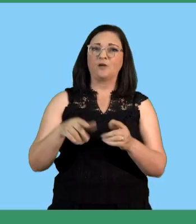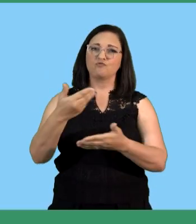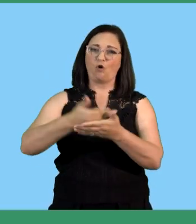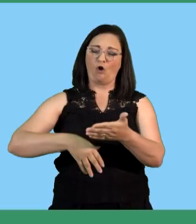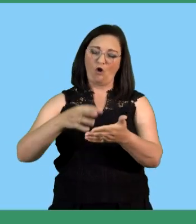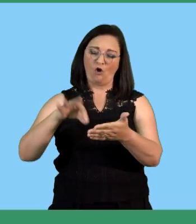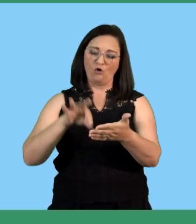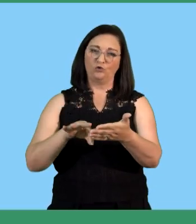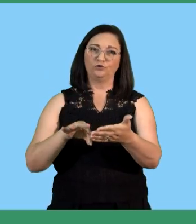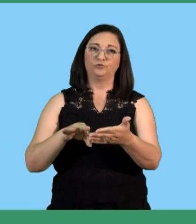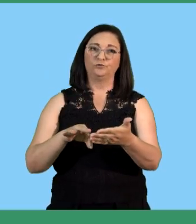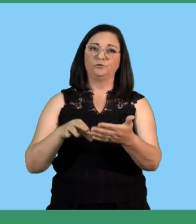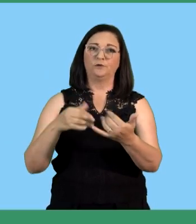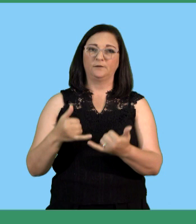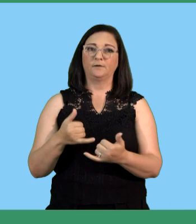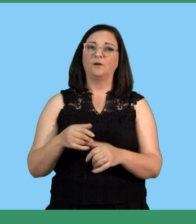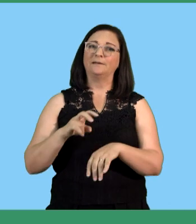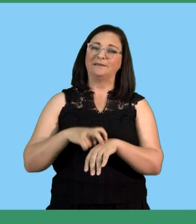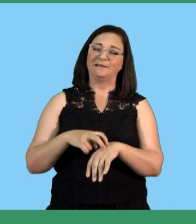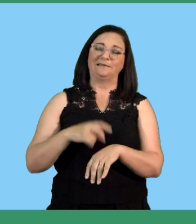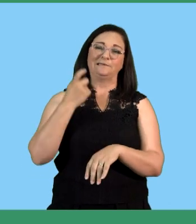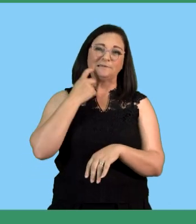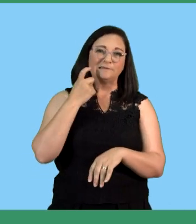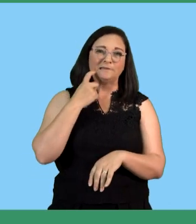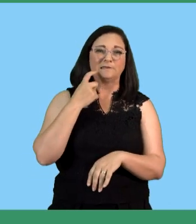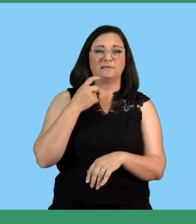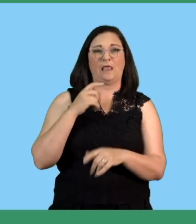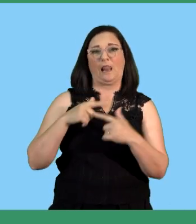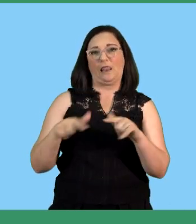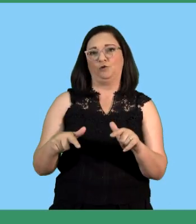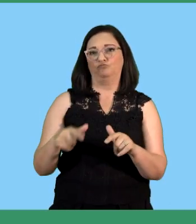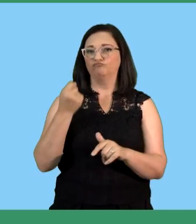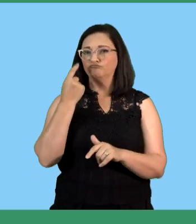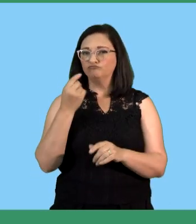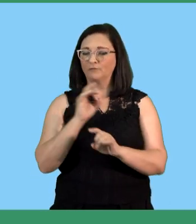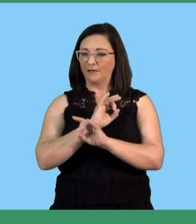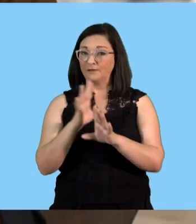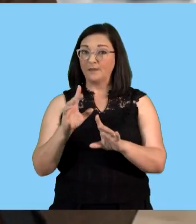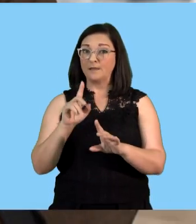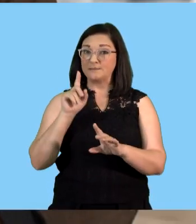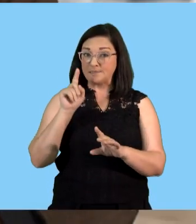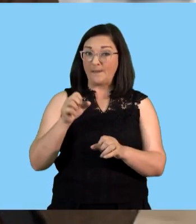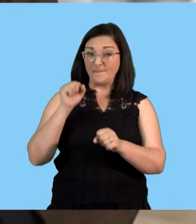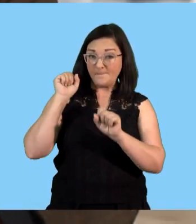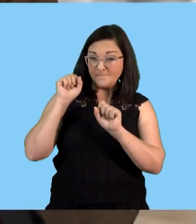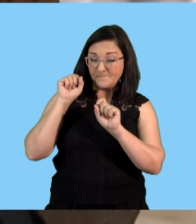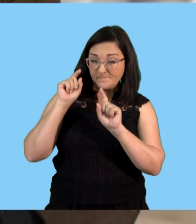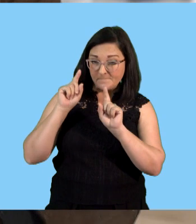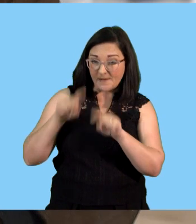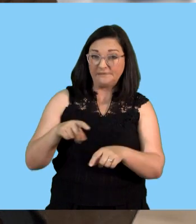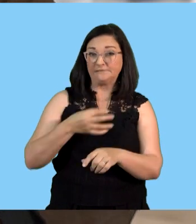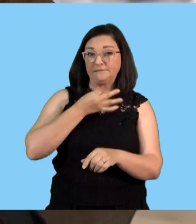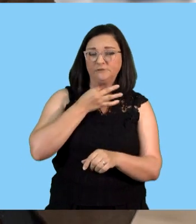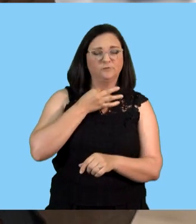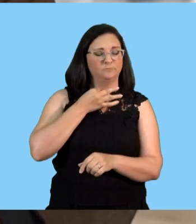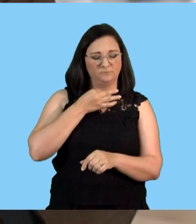in plain language and easy to understand. Again, they're not saying in English, but they're saying in a plain